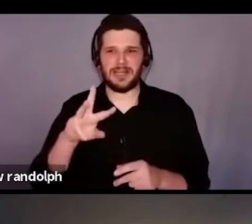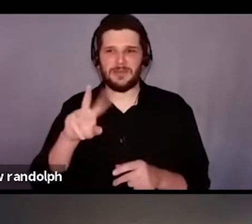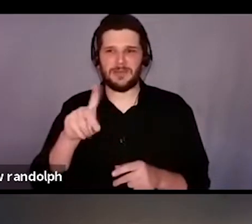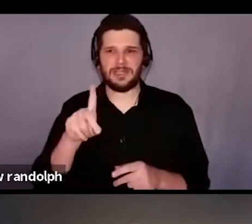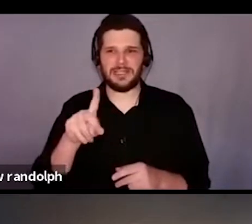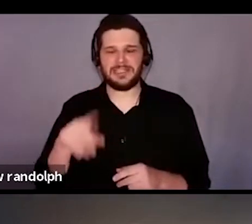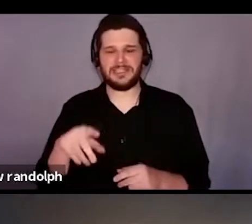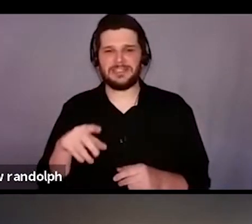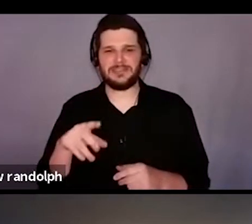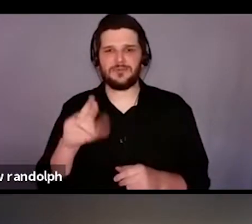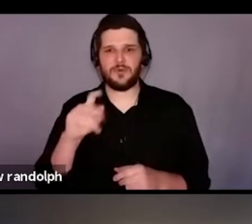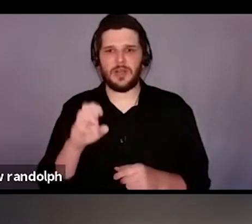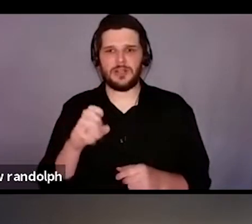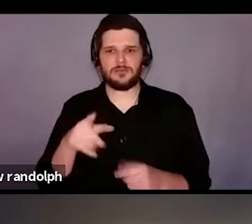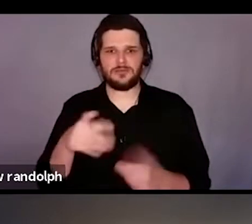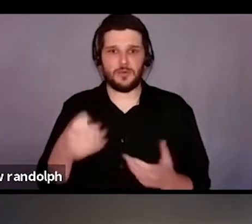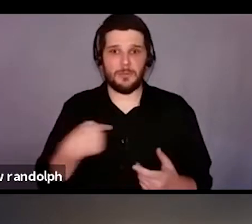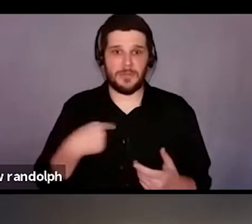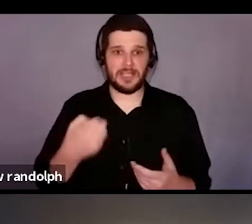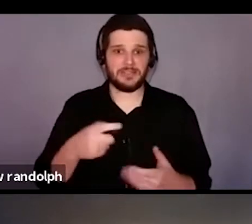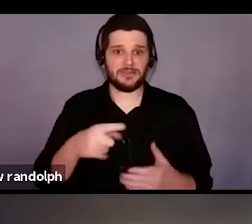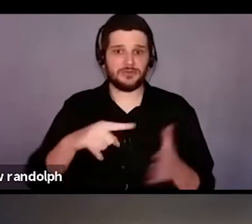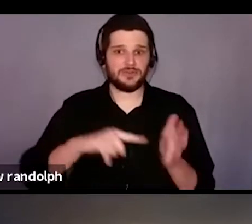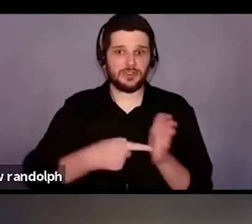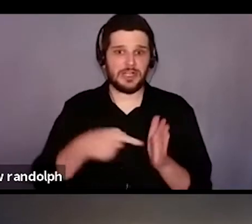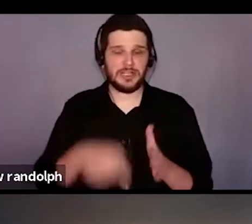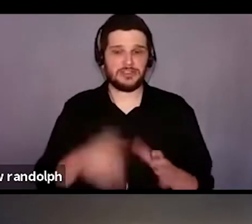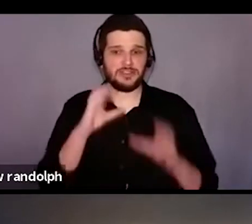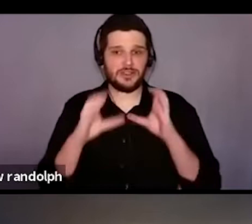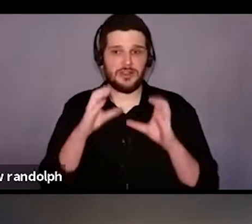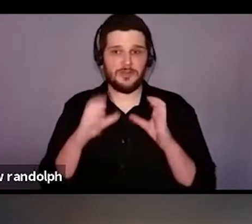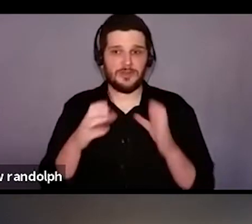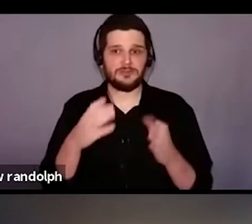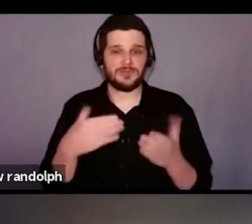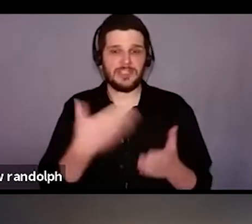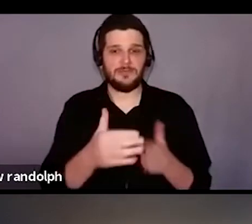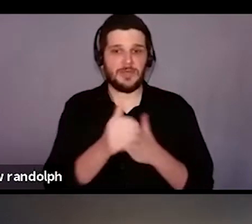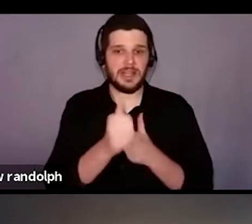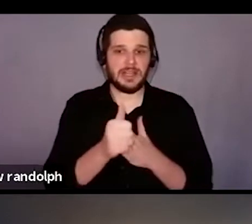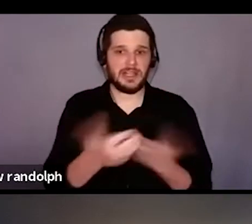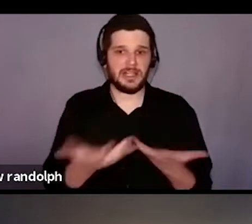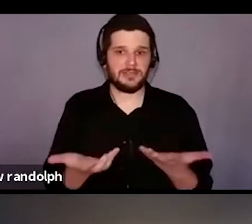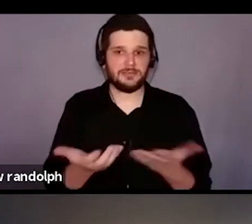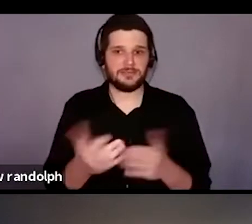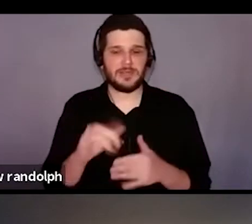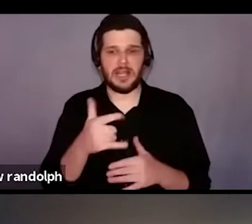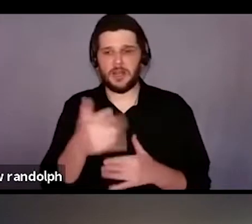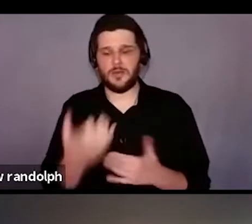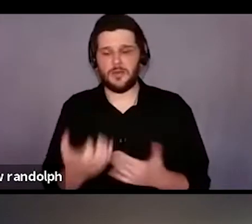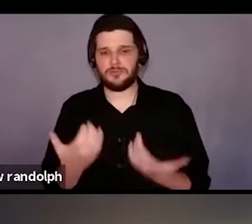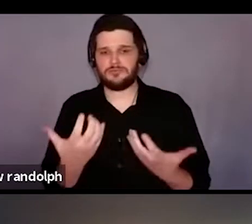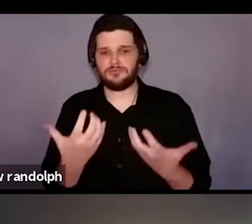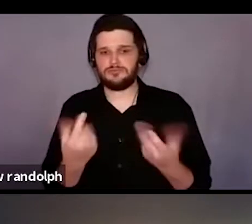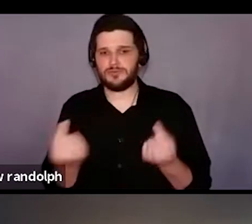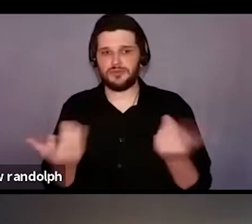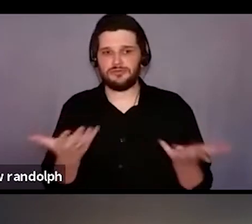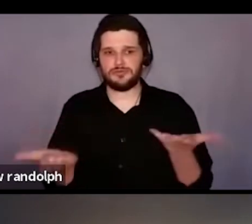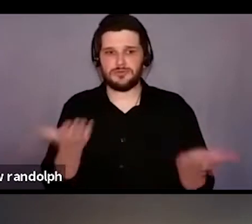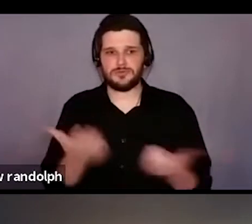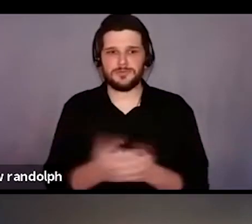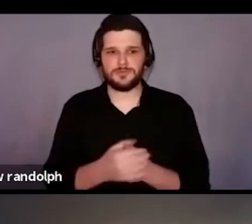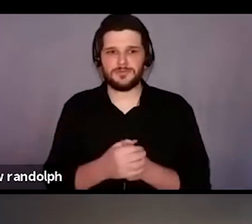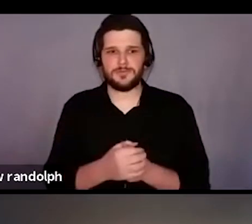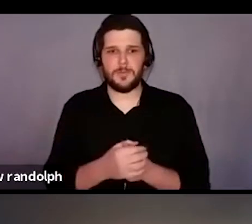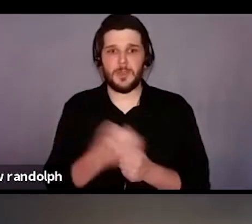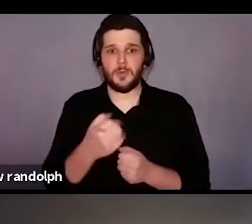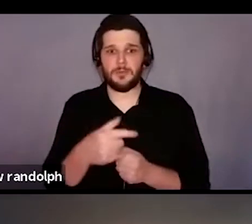to get you started in that conversation and give you a bit of a lead there? Sure. How do you want this to work? Yeah, you want me to give you